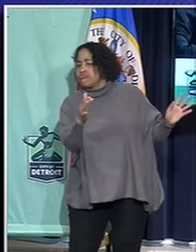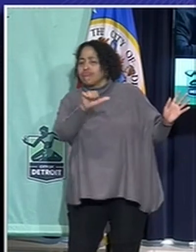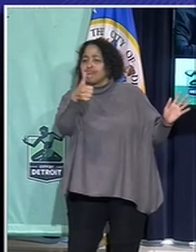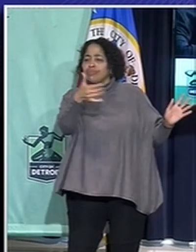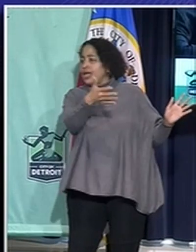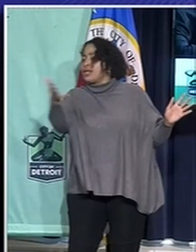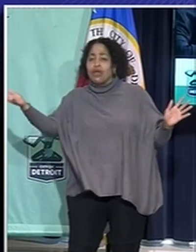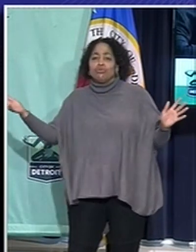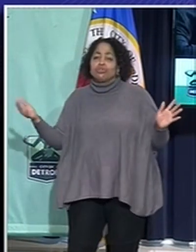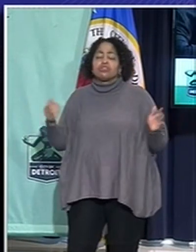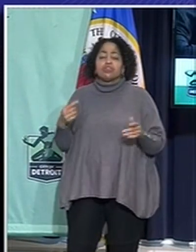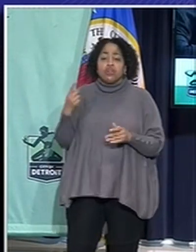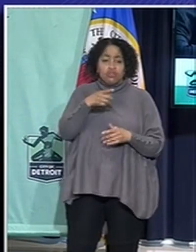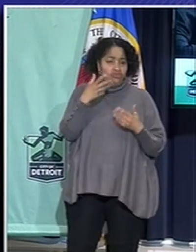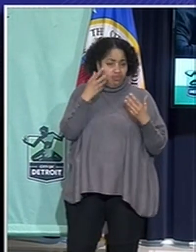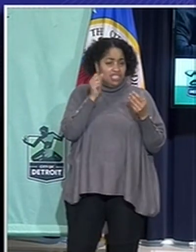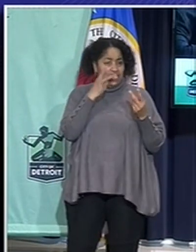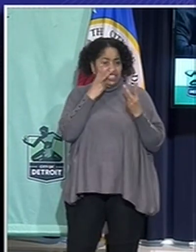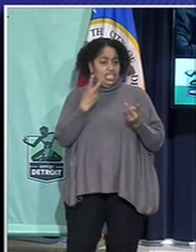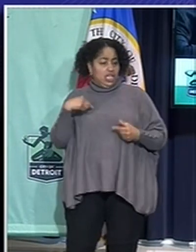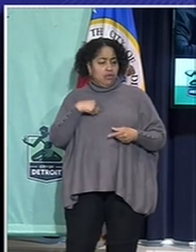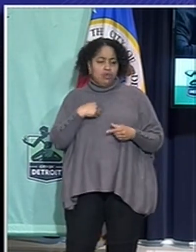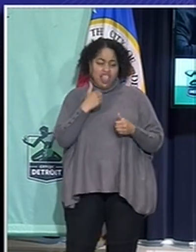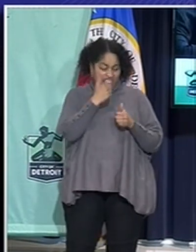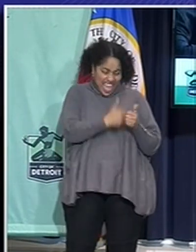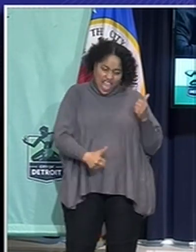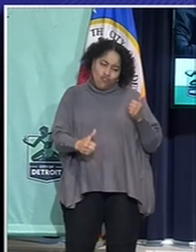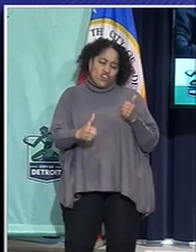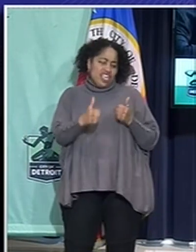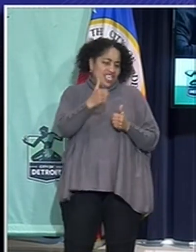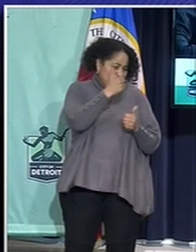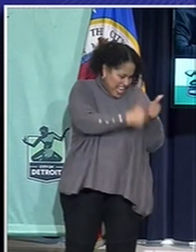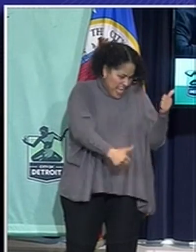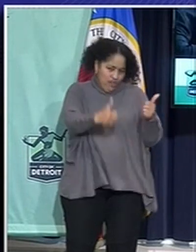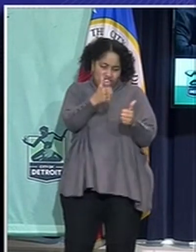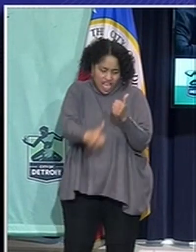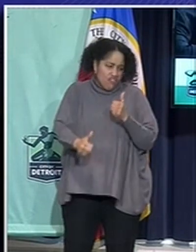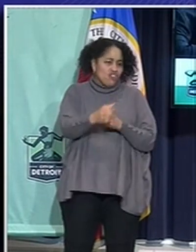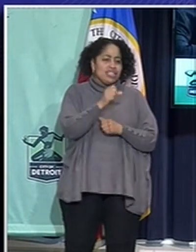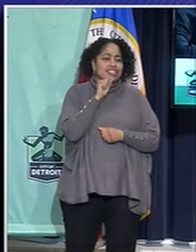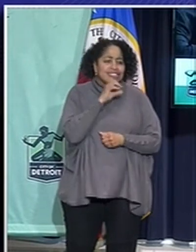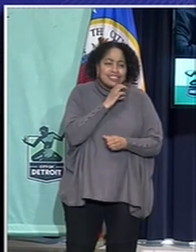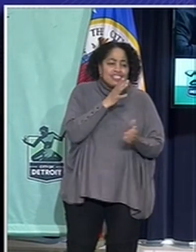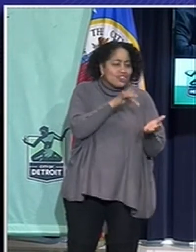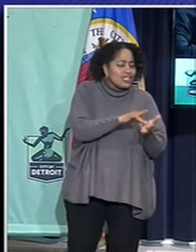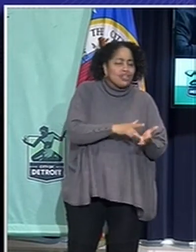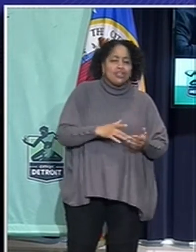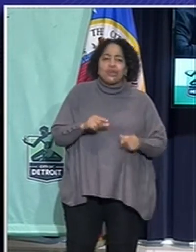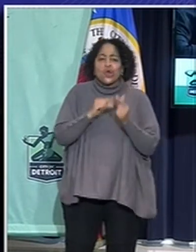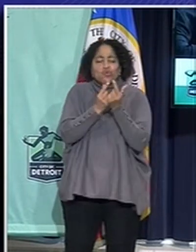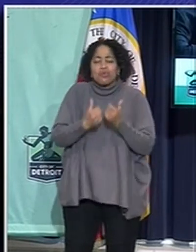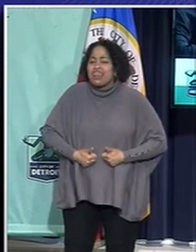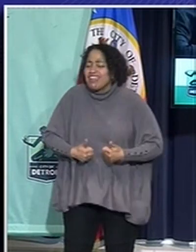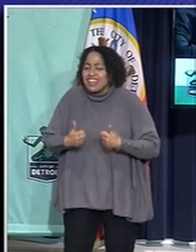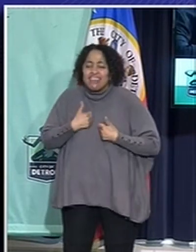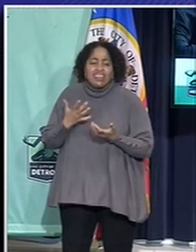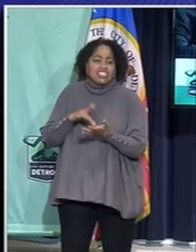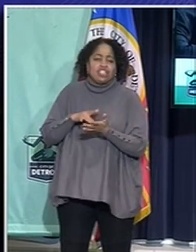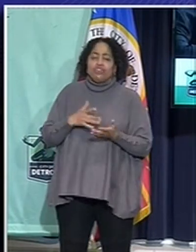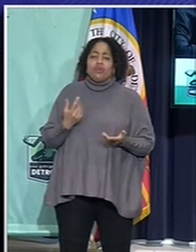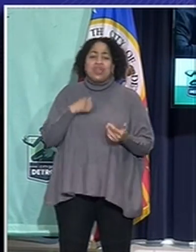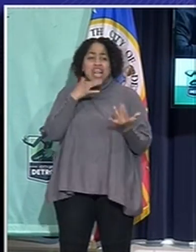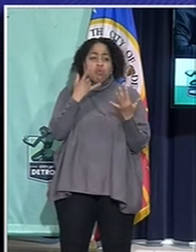heard, we're going through every single senior center and group living center in the city where our most vulnerable populations are. We aren't